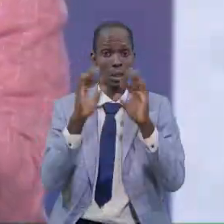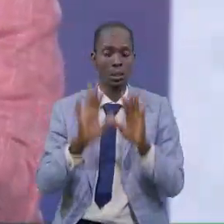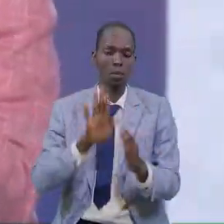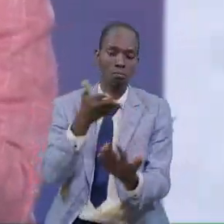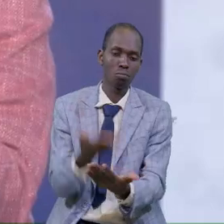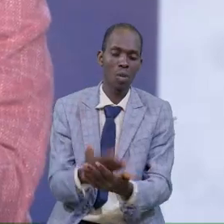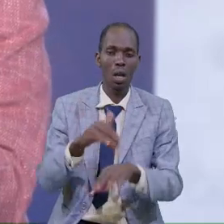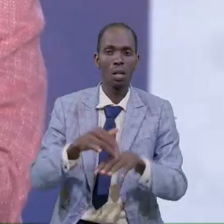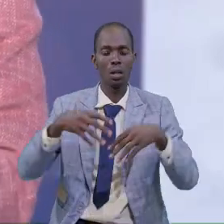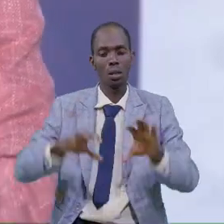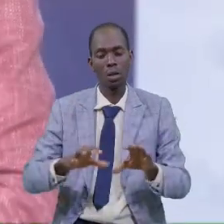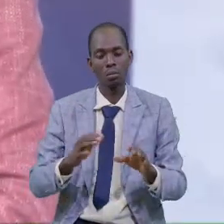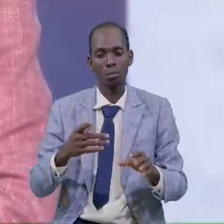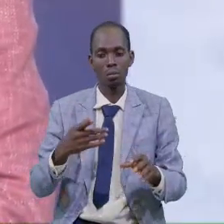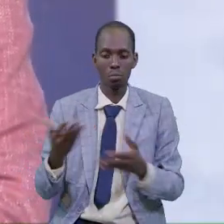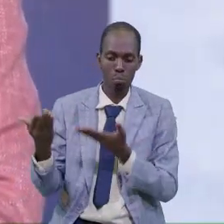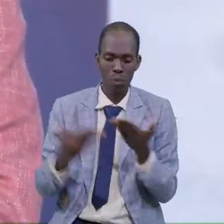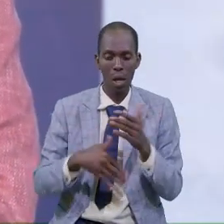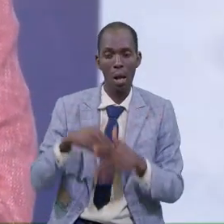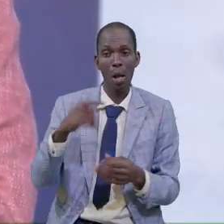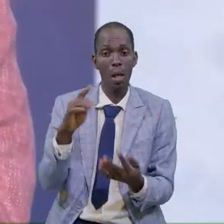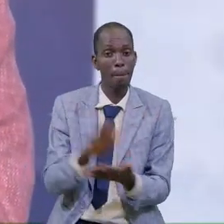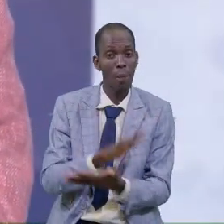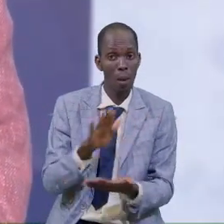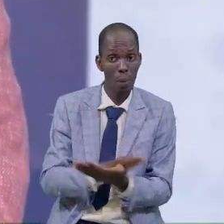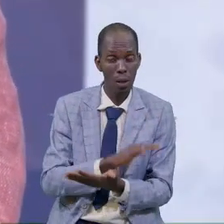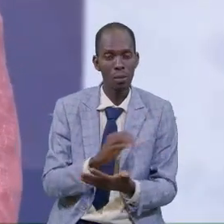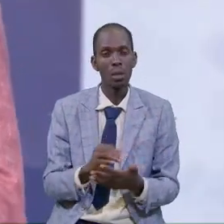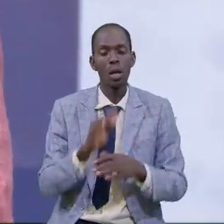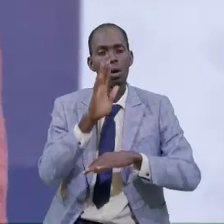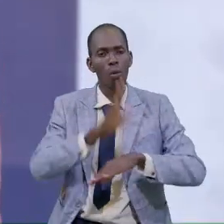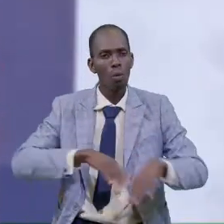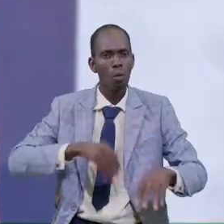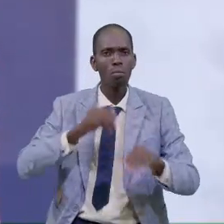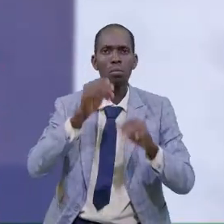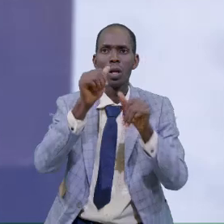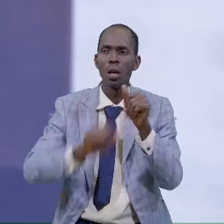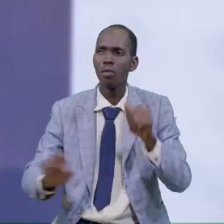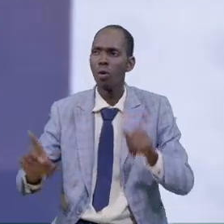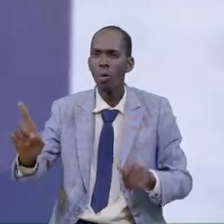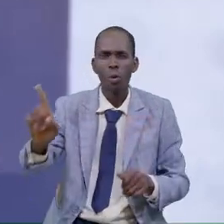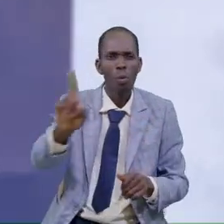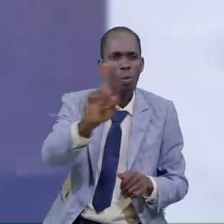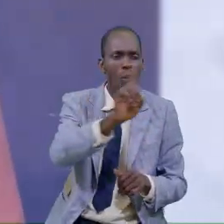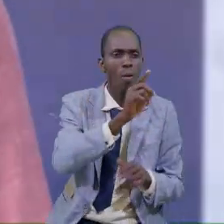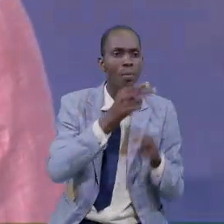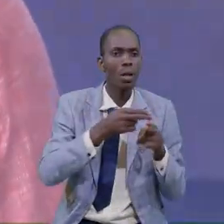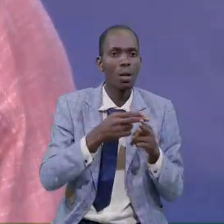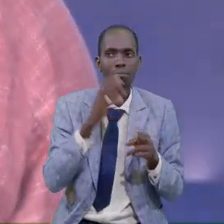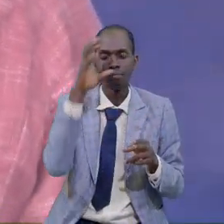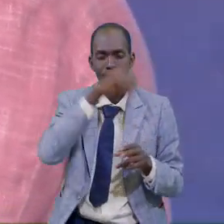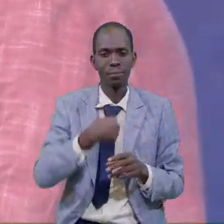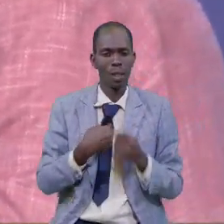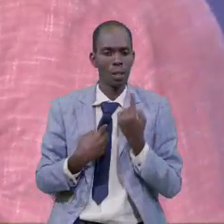the papers. He called everybody else. And he didn't call me. And I was thinking,